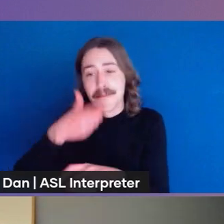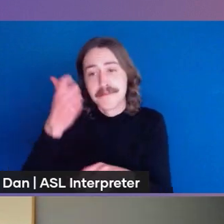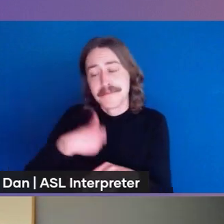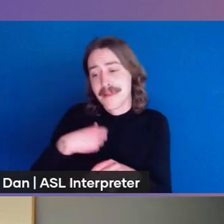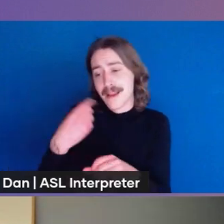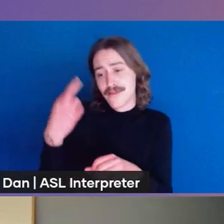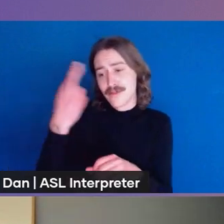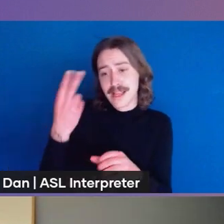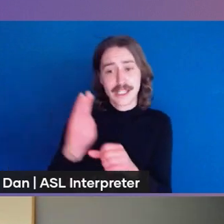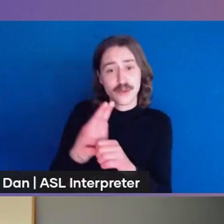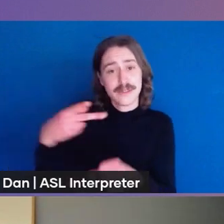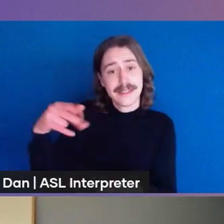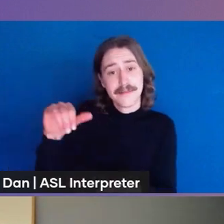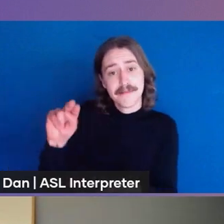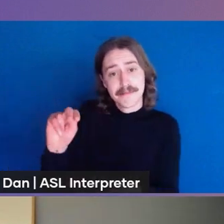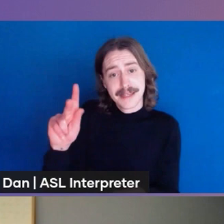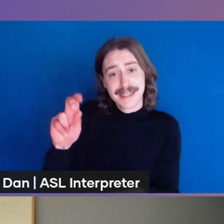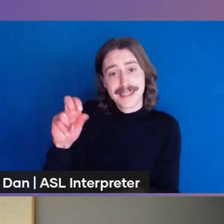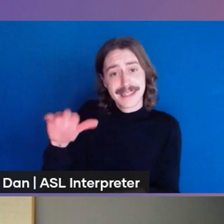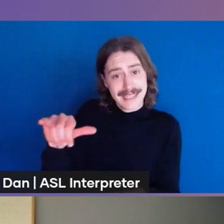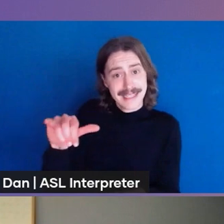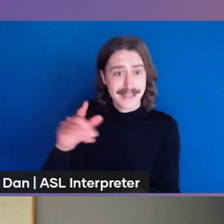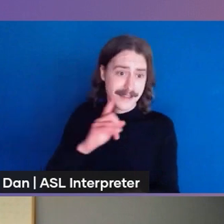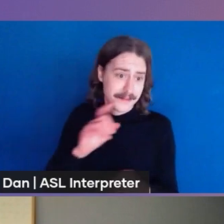best option, right? This isn't a zero trust solution.